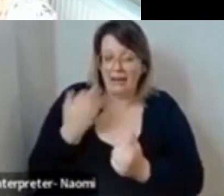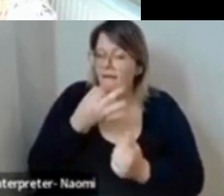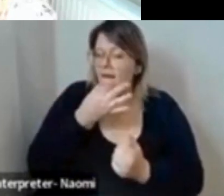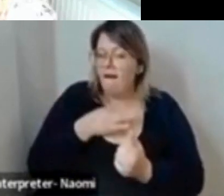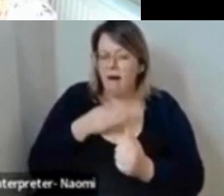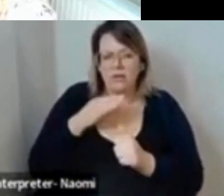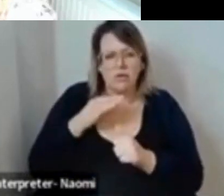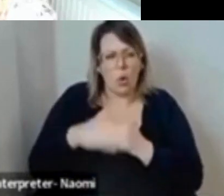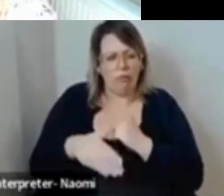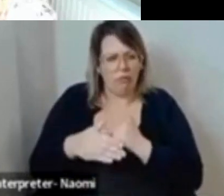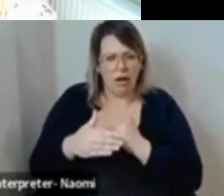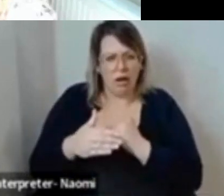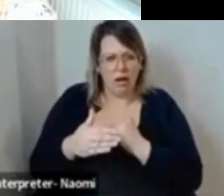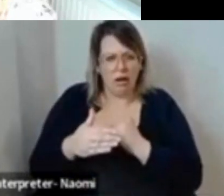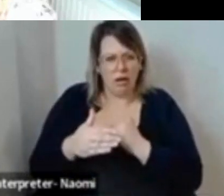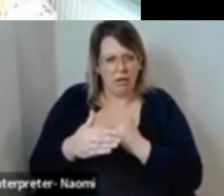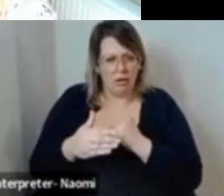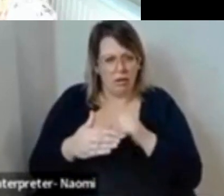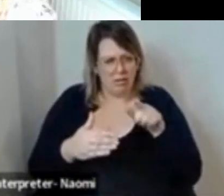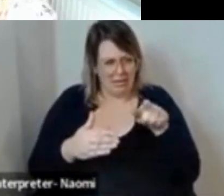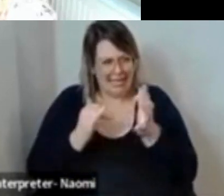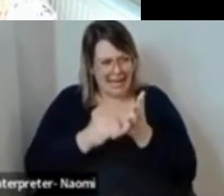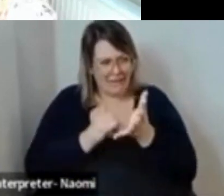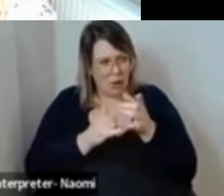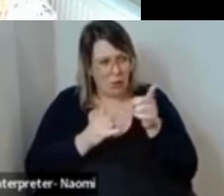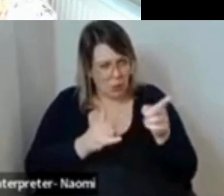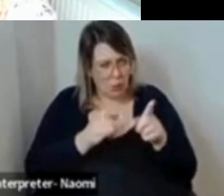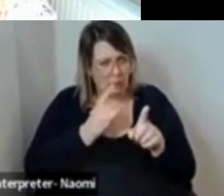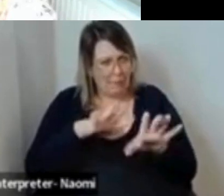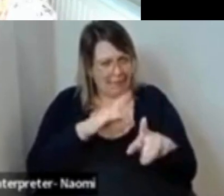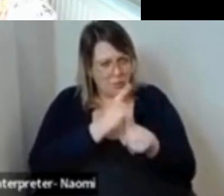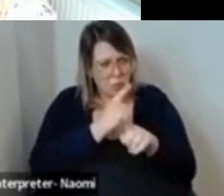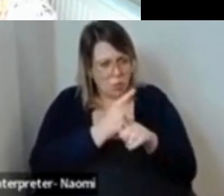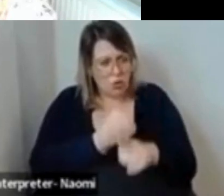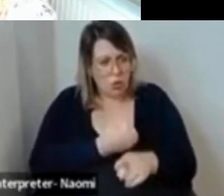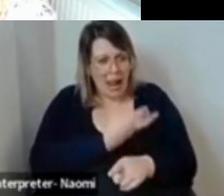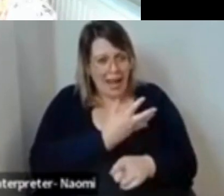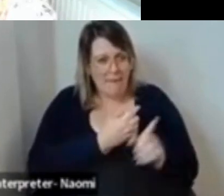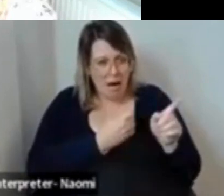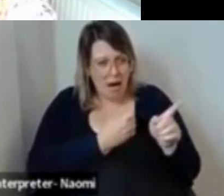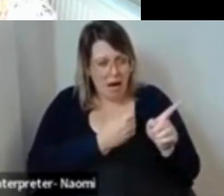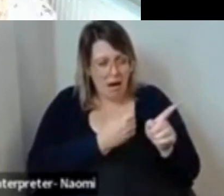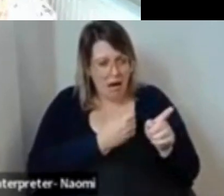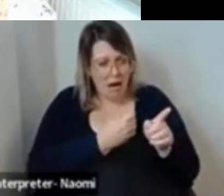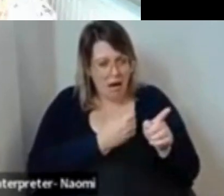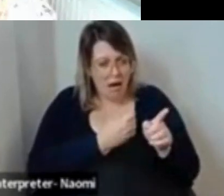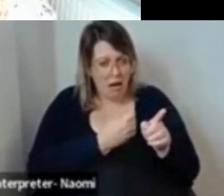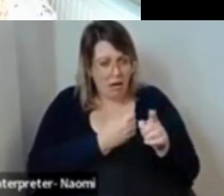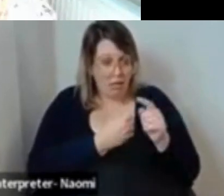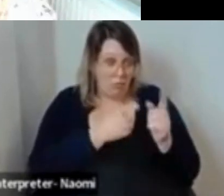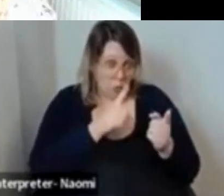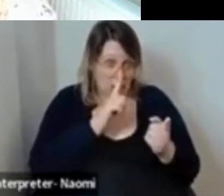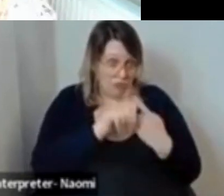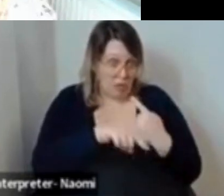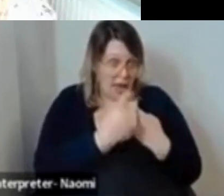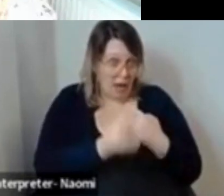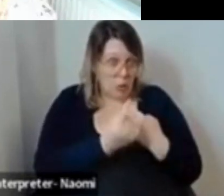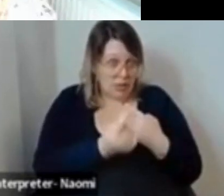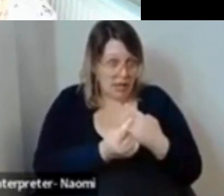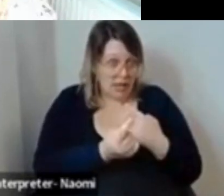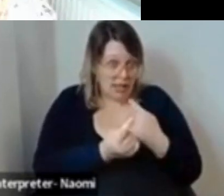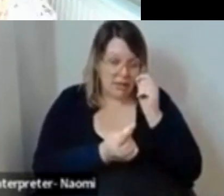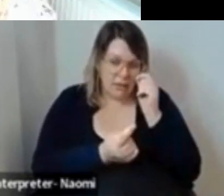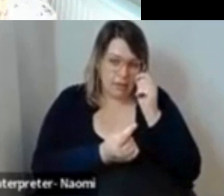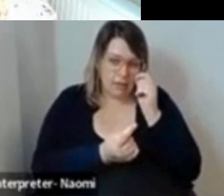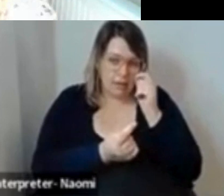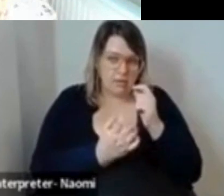talking, whether you, Stefano, had been talking to Labour's team, which you can respond to. I'd